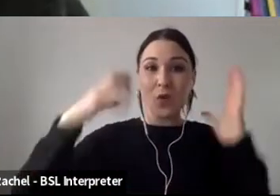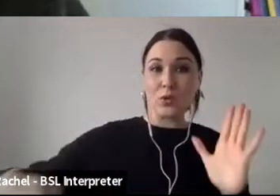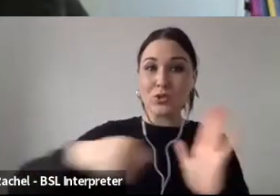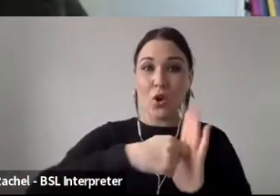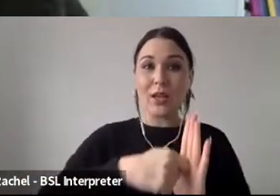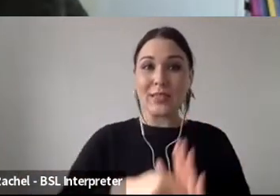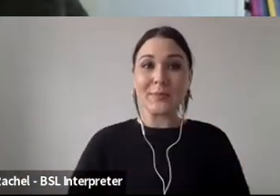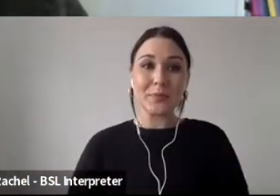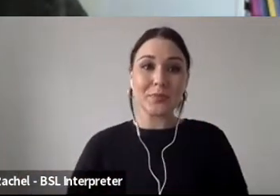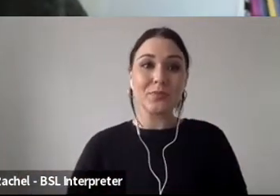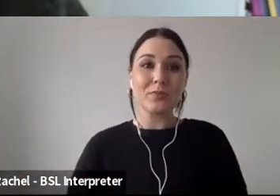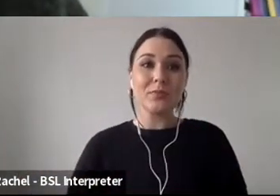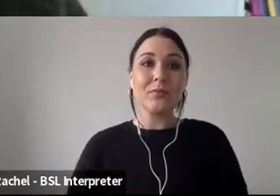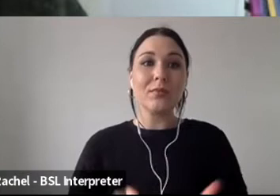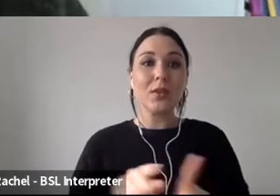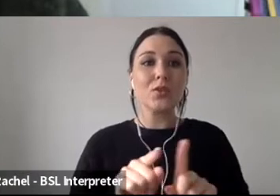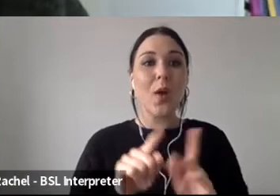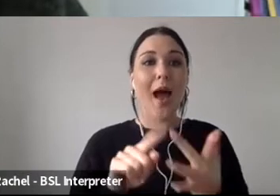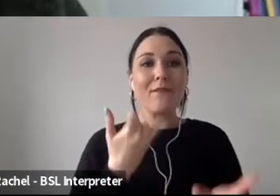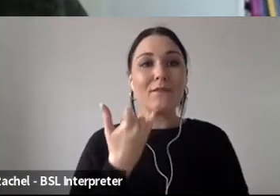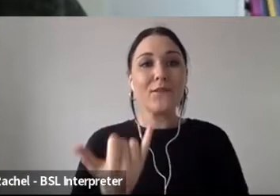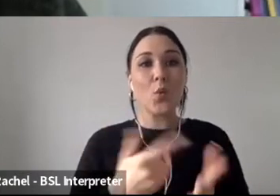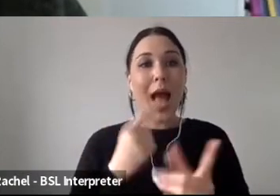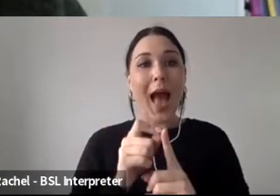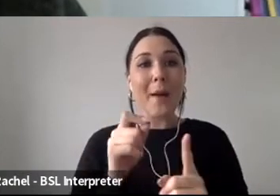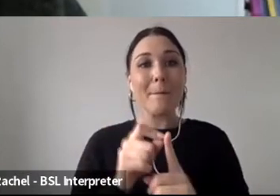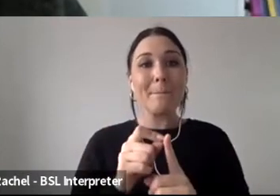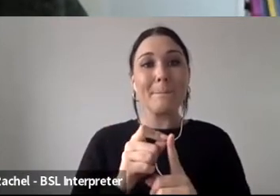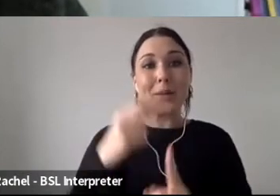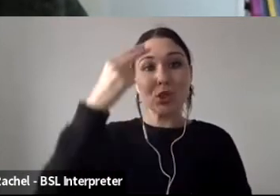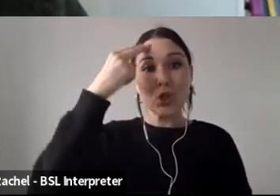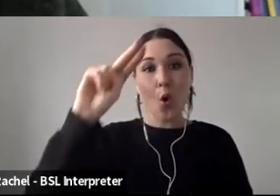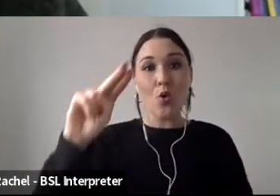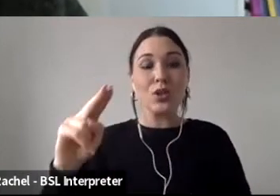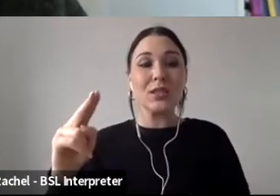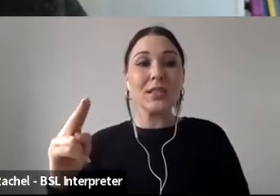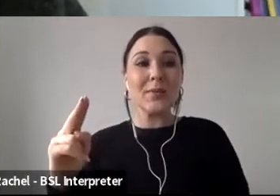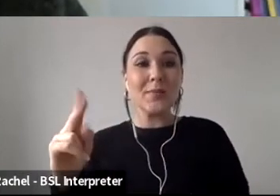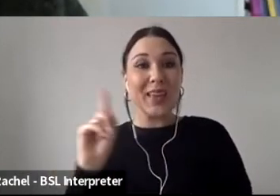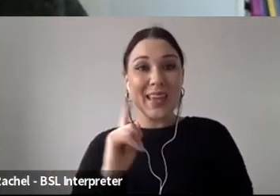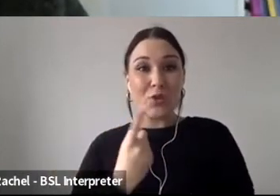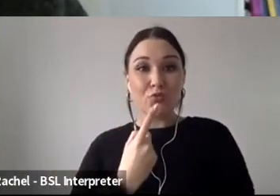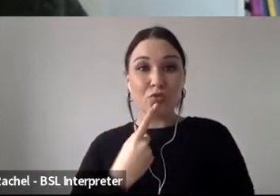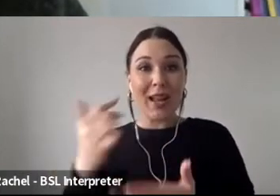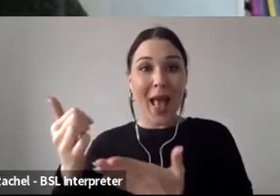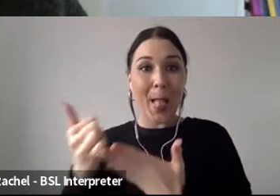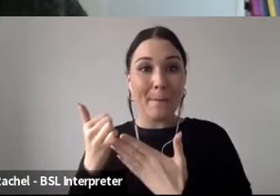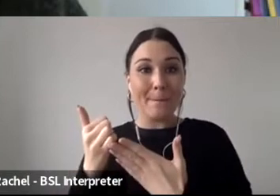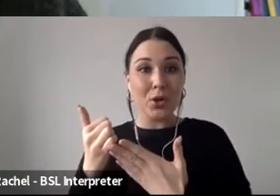There's an iPhone app called Hearing Helper, which is free